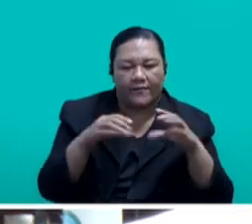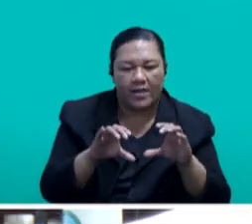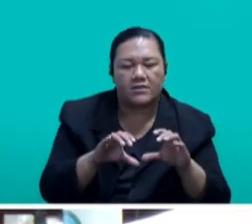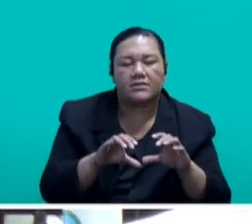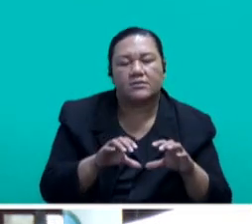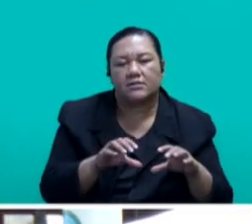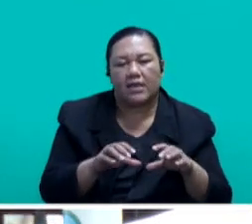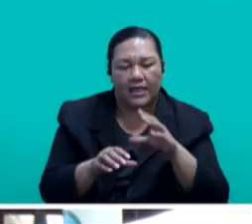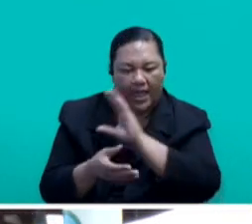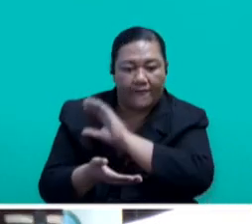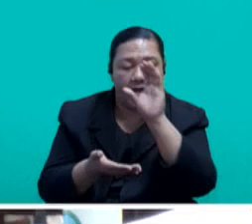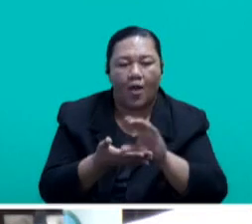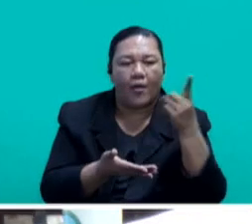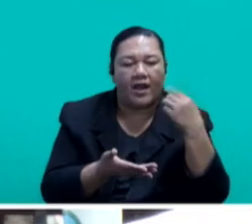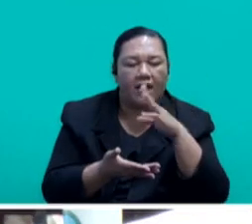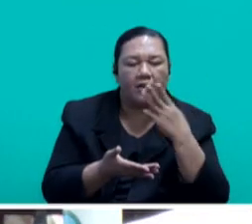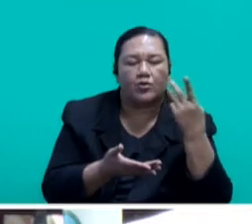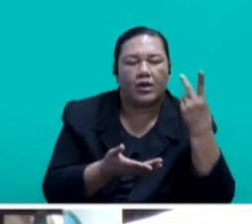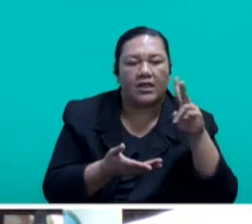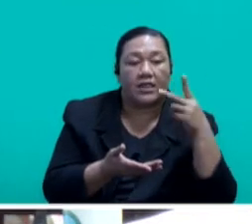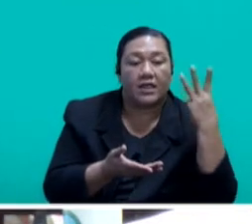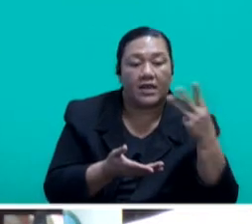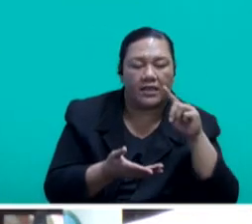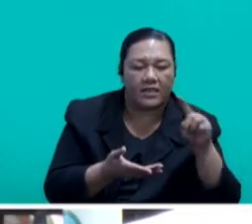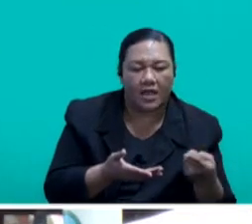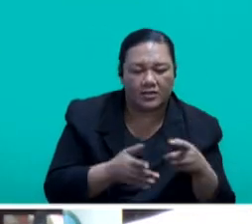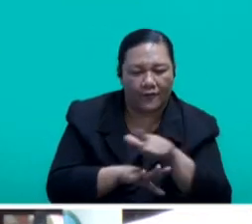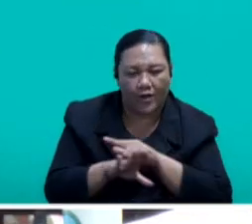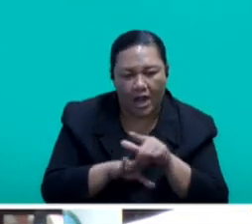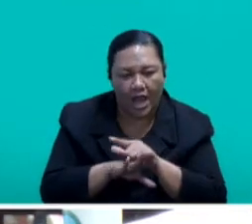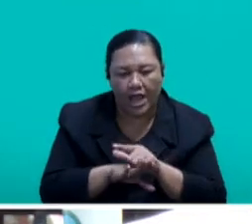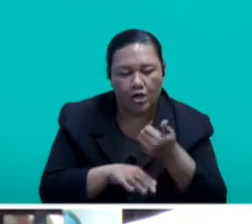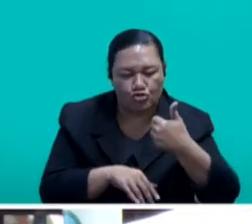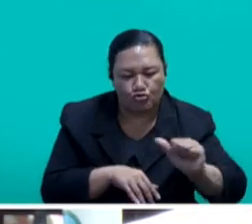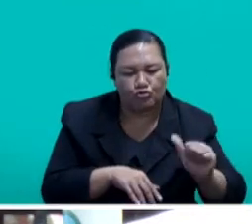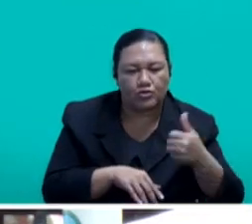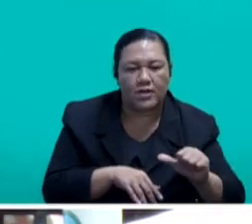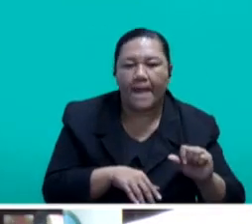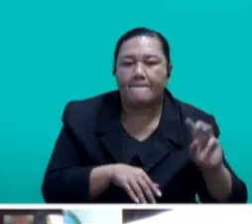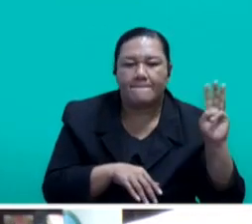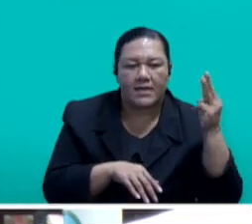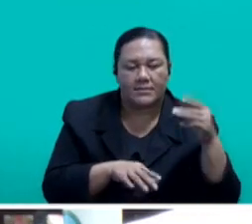that respect of $123,000 for the land use master plan.